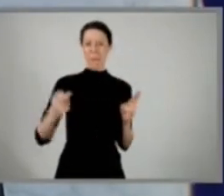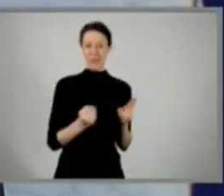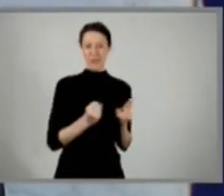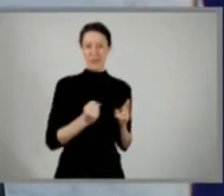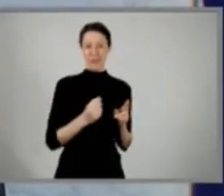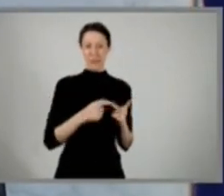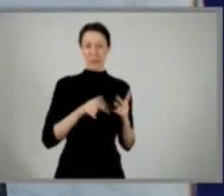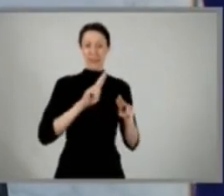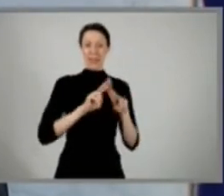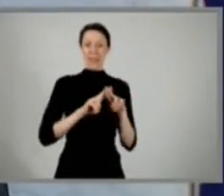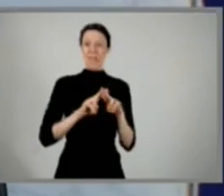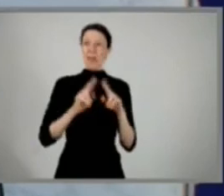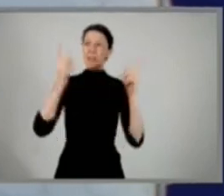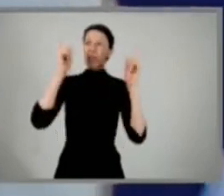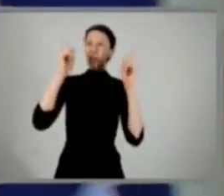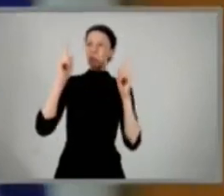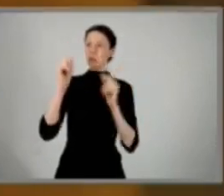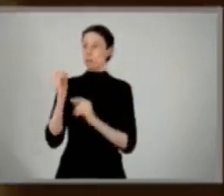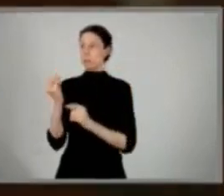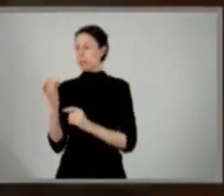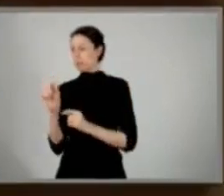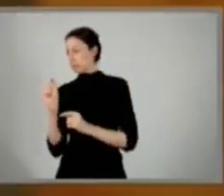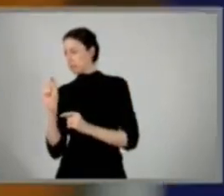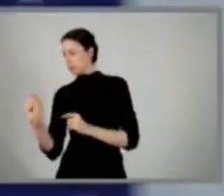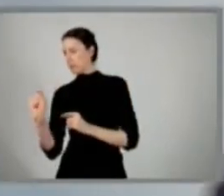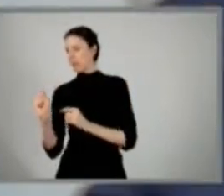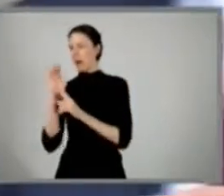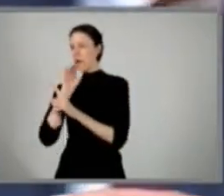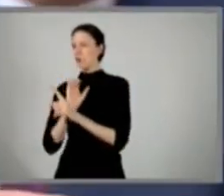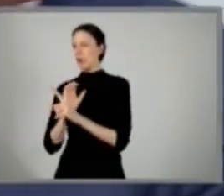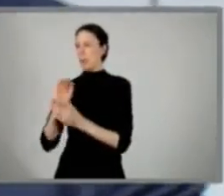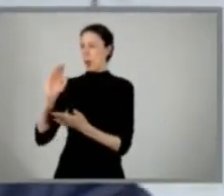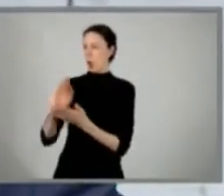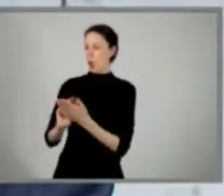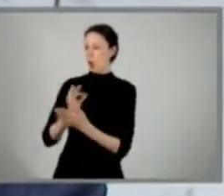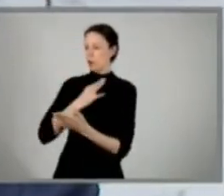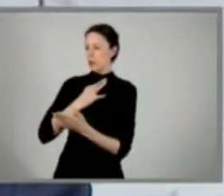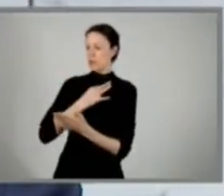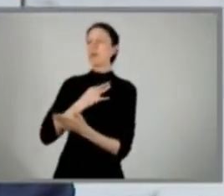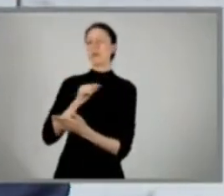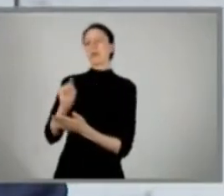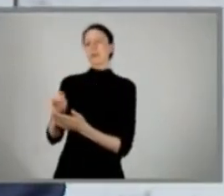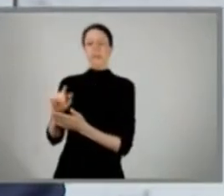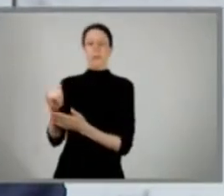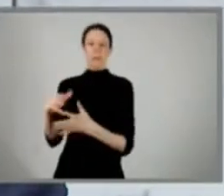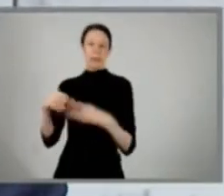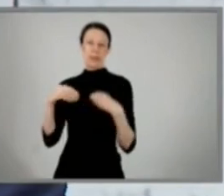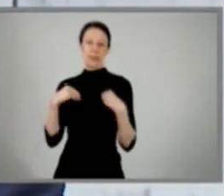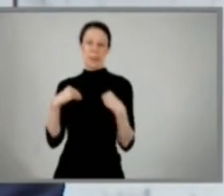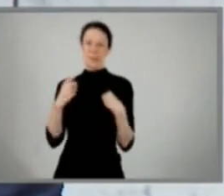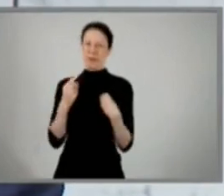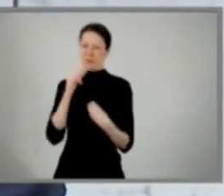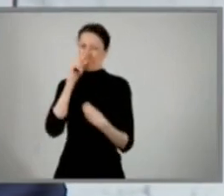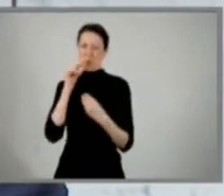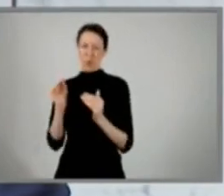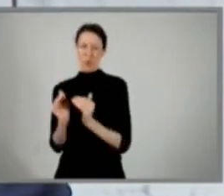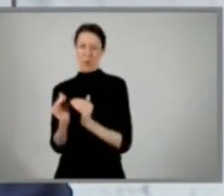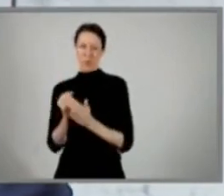be available. Thank you, Professor Kelly. I'm going to have to leave it there, just on that issue. On contact tracing report? Sure. Did it